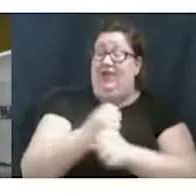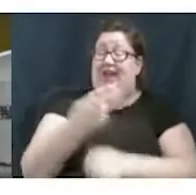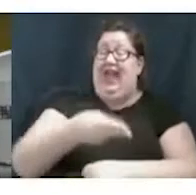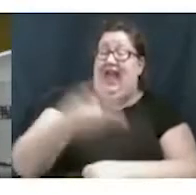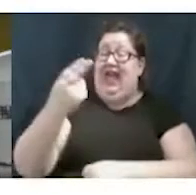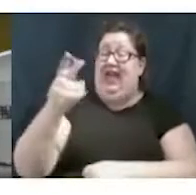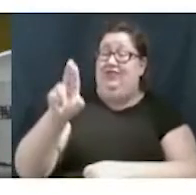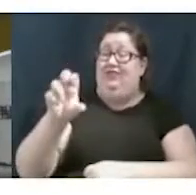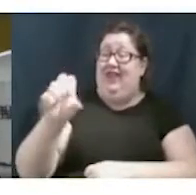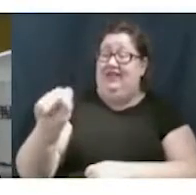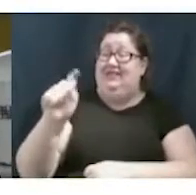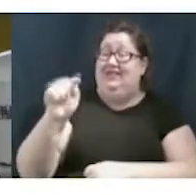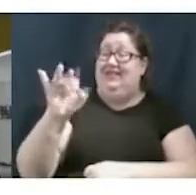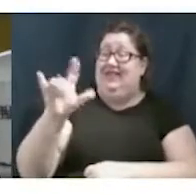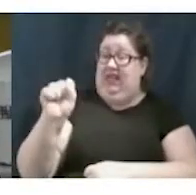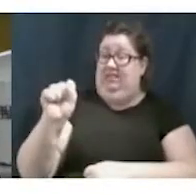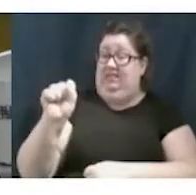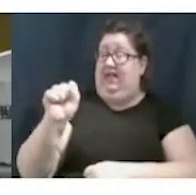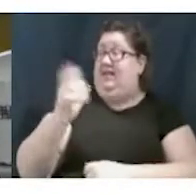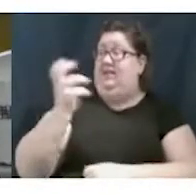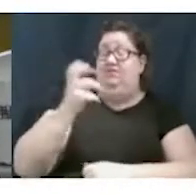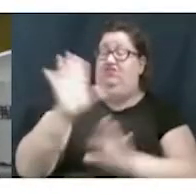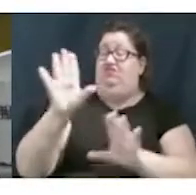got such great quality. So.